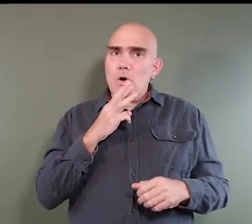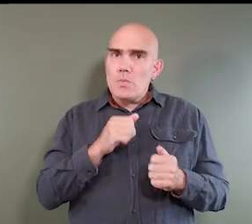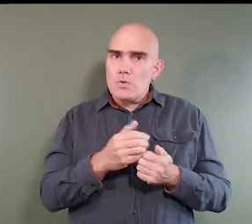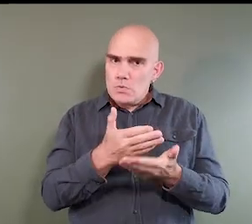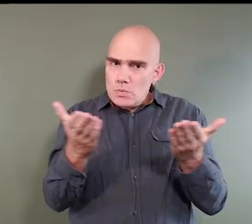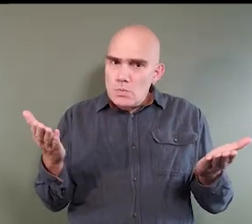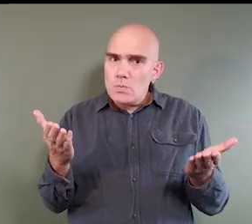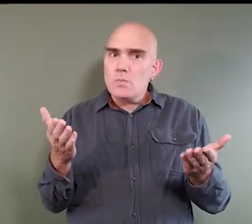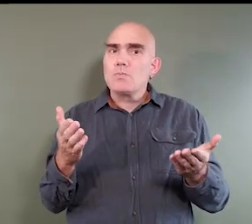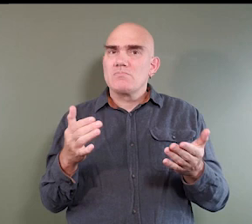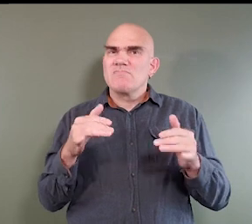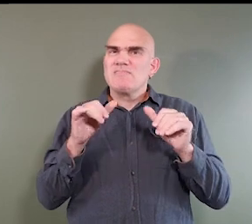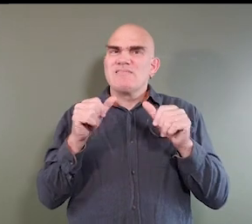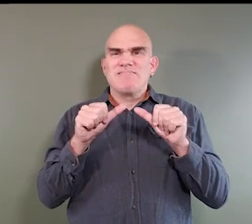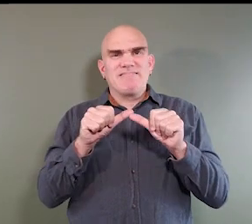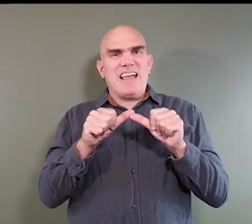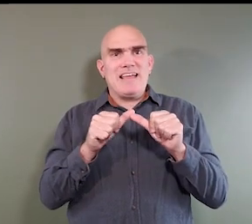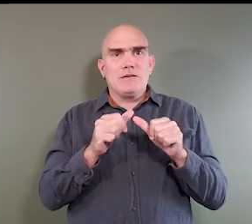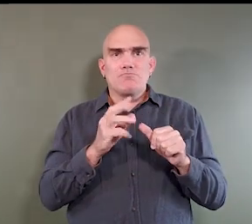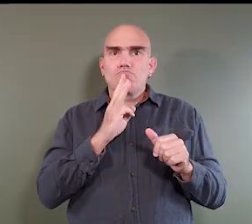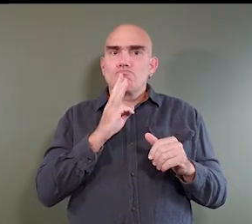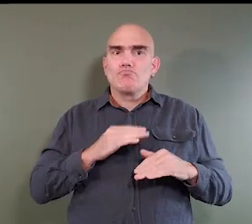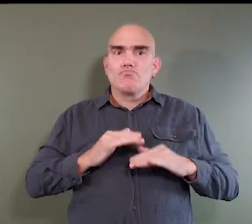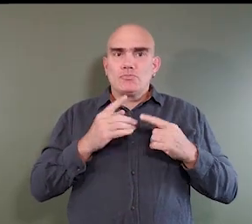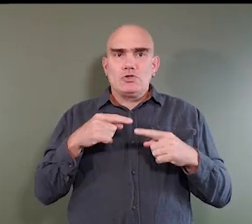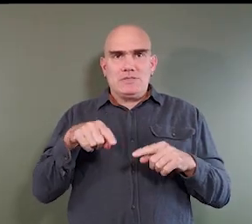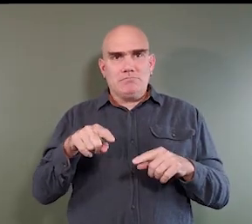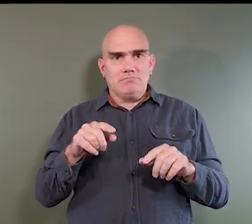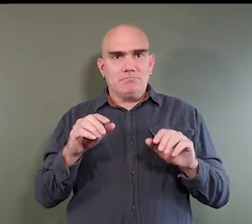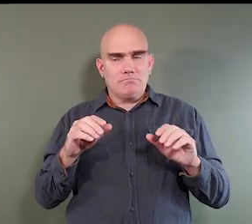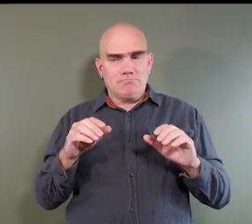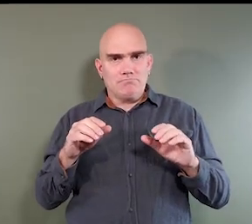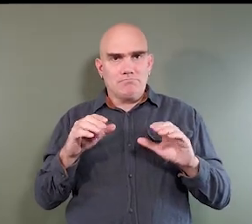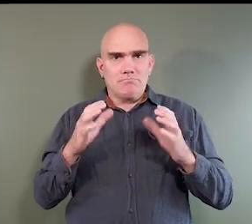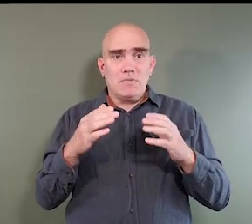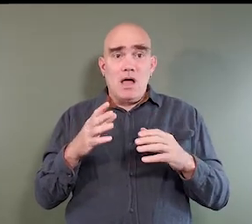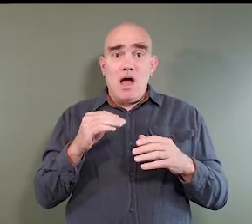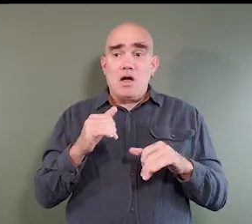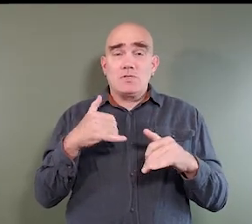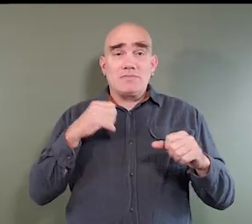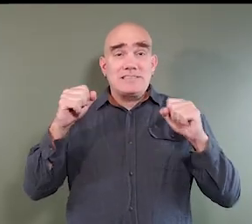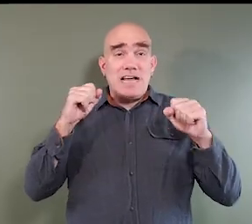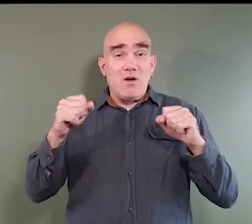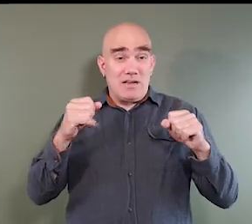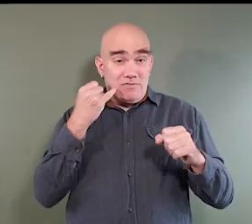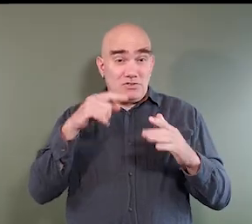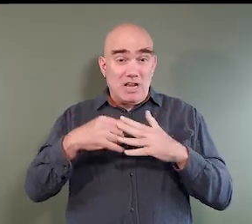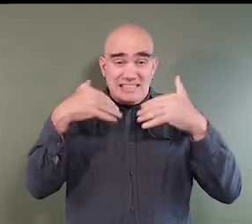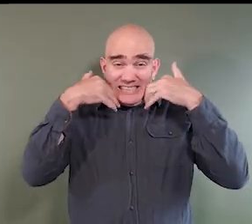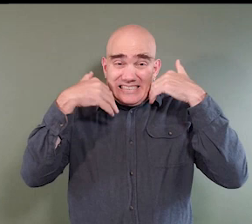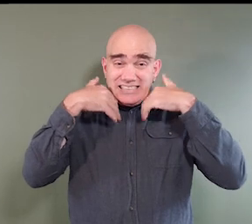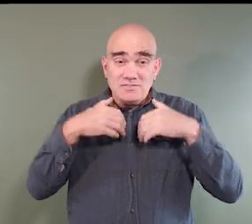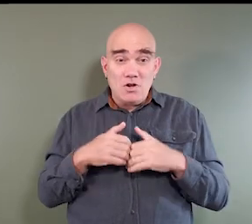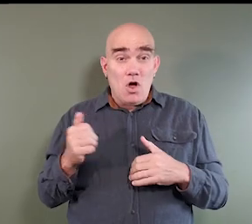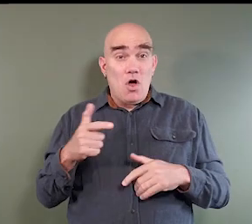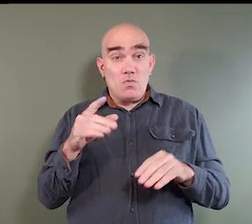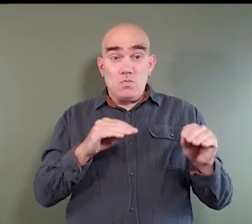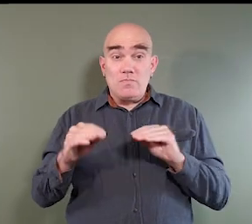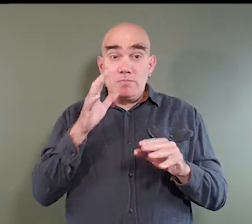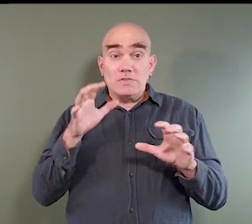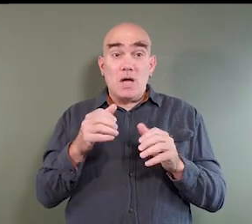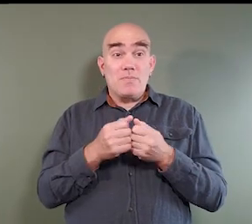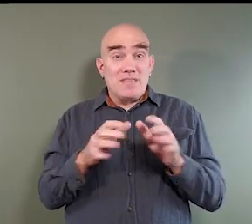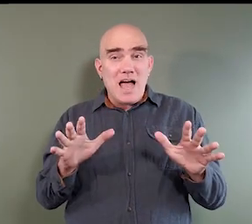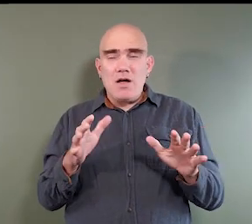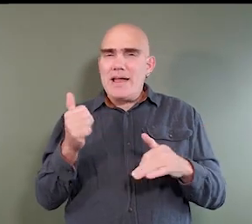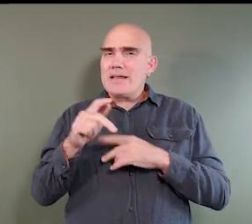with you. Stay hydrated during this class. Have a towel in case you start sweating. All of these movements are going to be done without